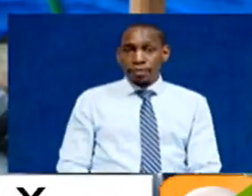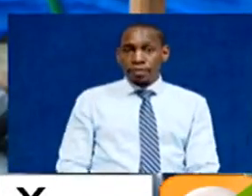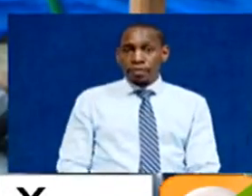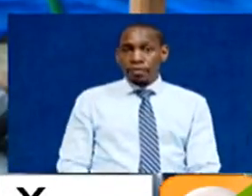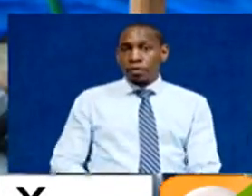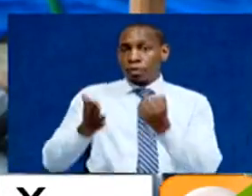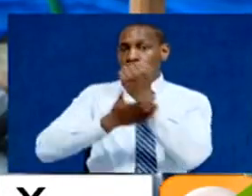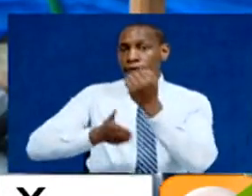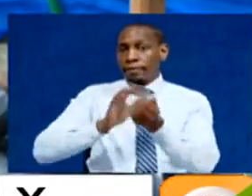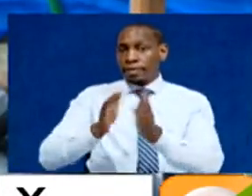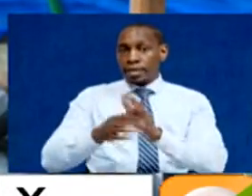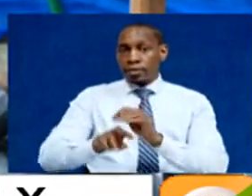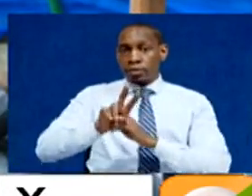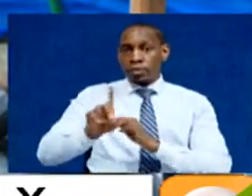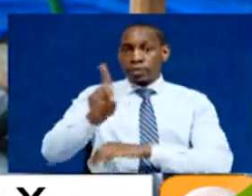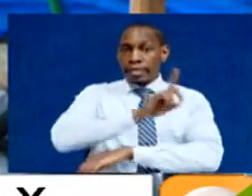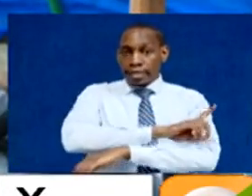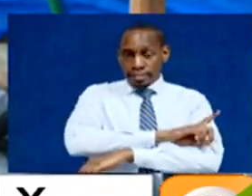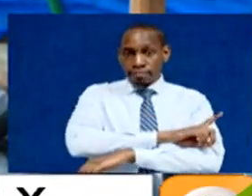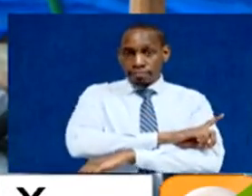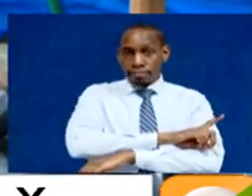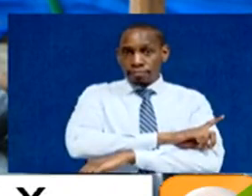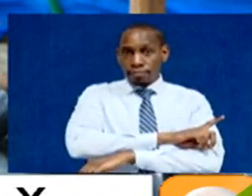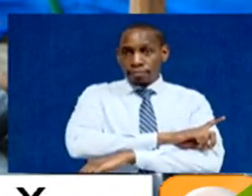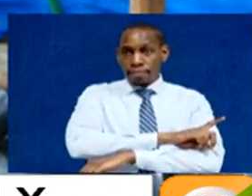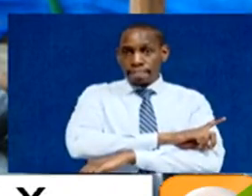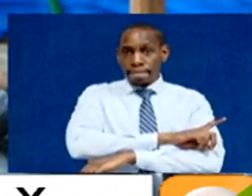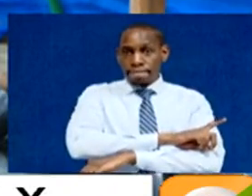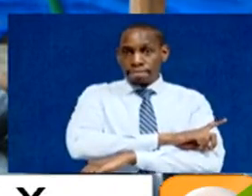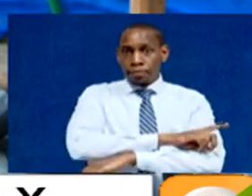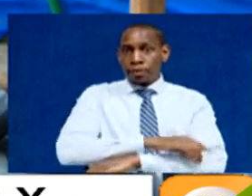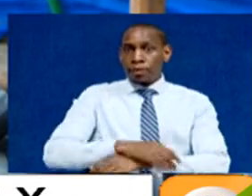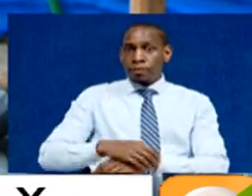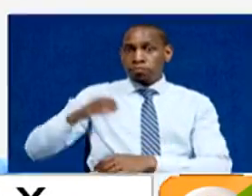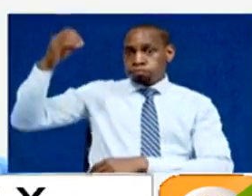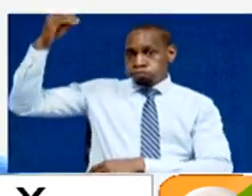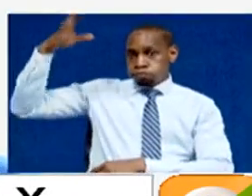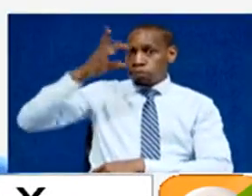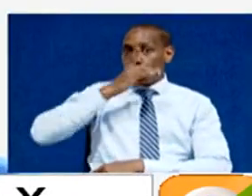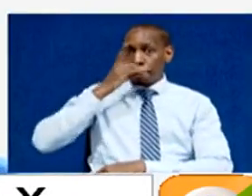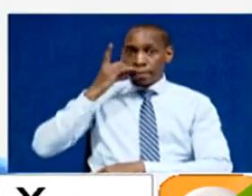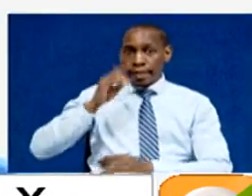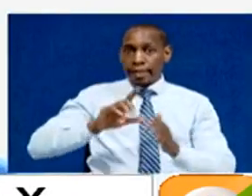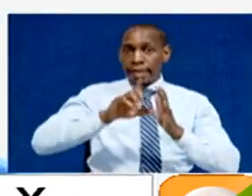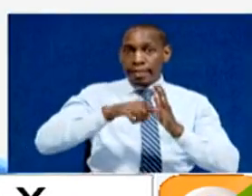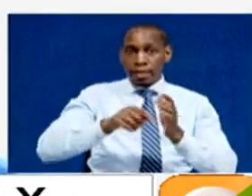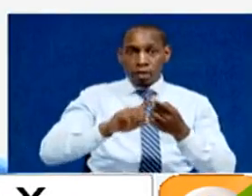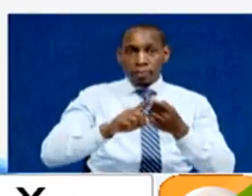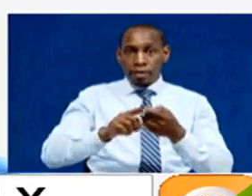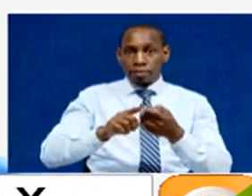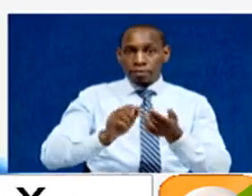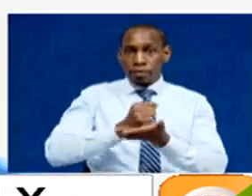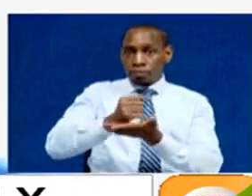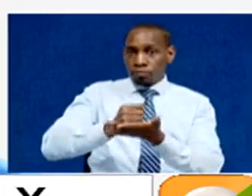harvest the larva stage after about 21 days. You dry it, you sun dry it, then you later either